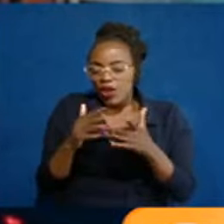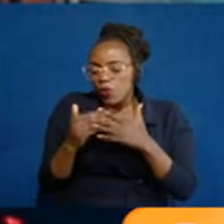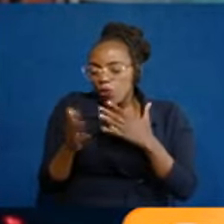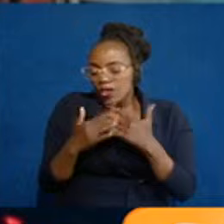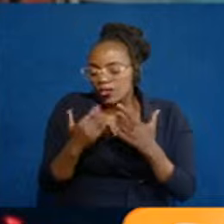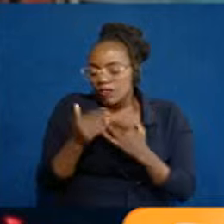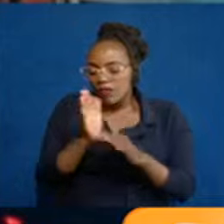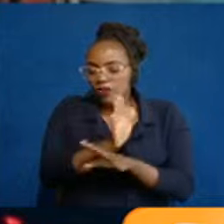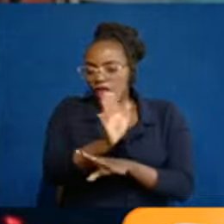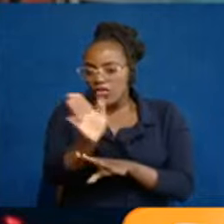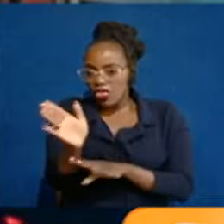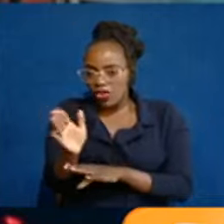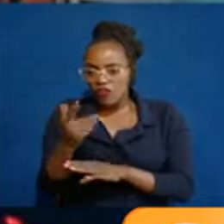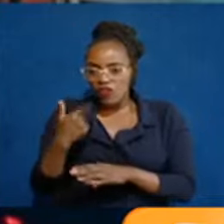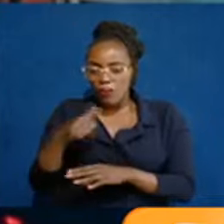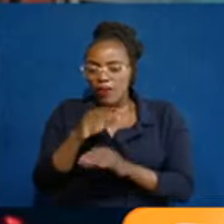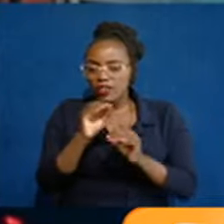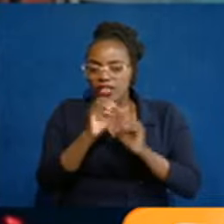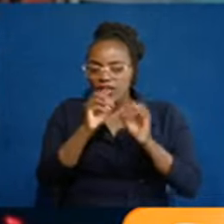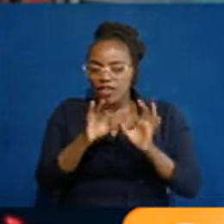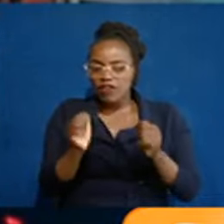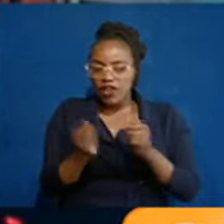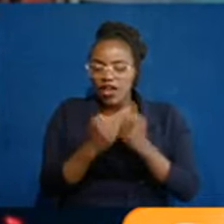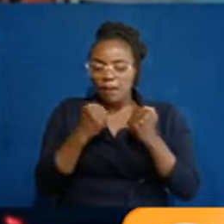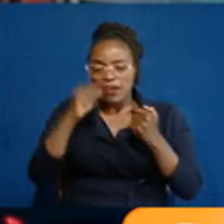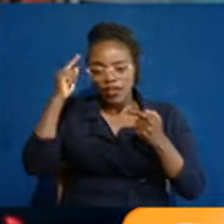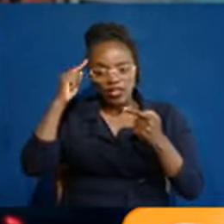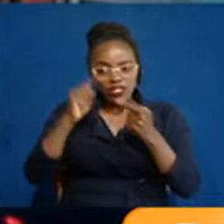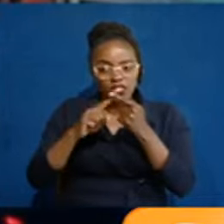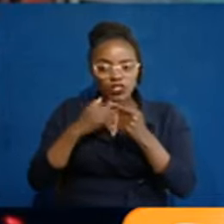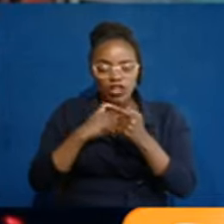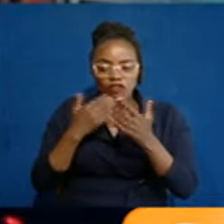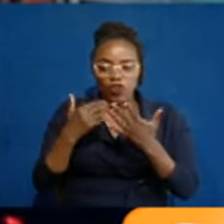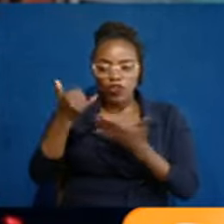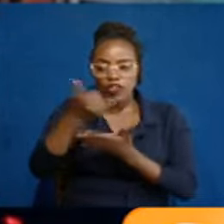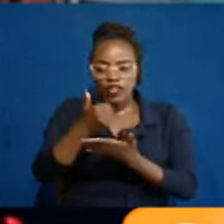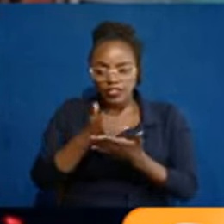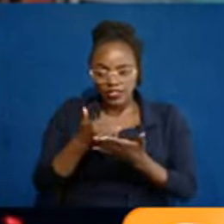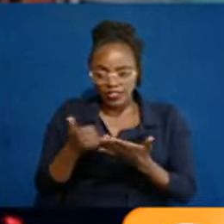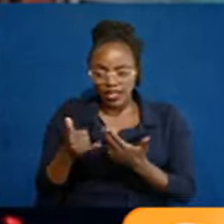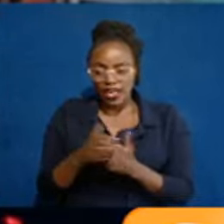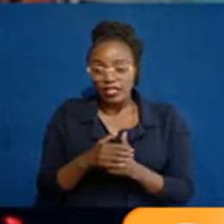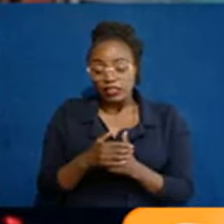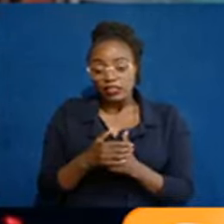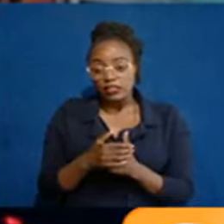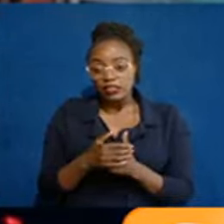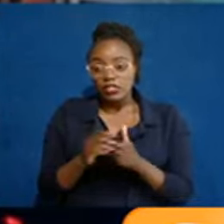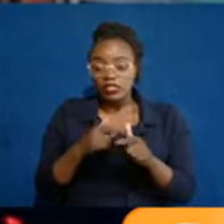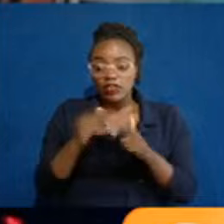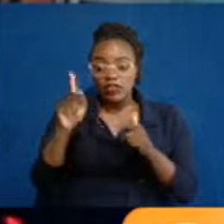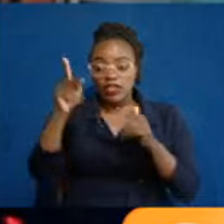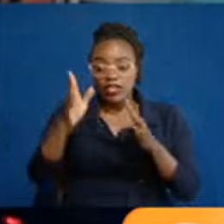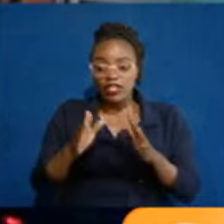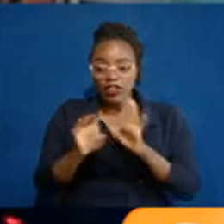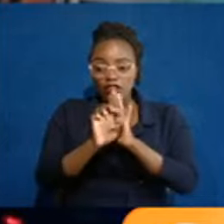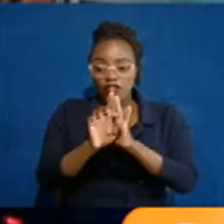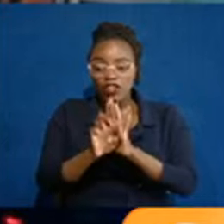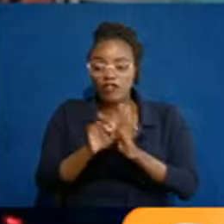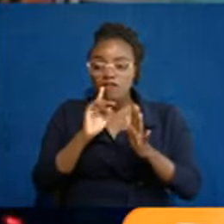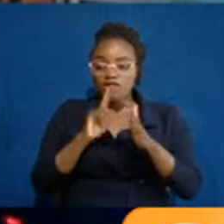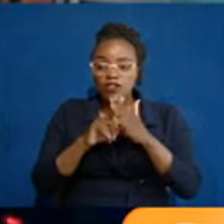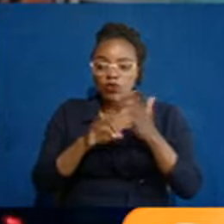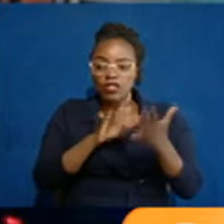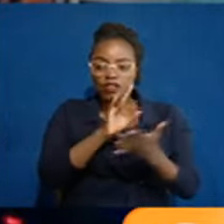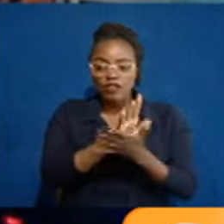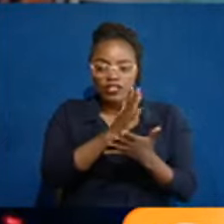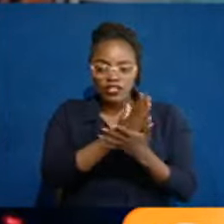slip through our fingers, just in case those are the intentions of the designers. A section of Kenyans have, for example, argued that impeachment